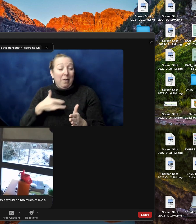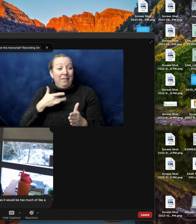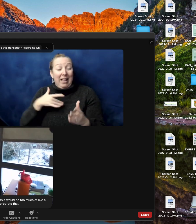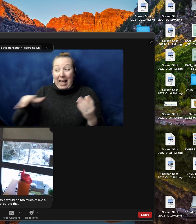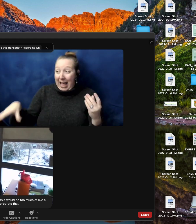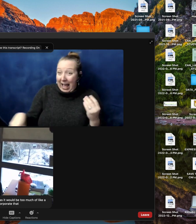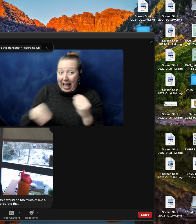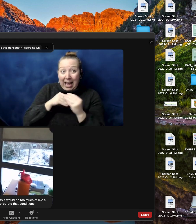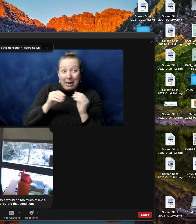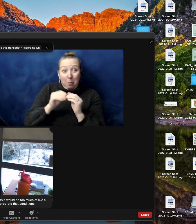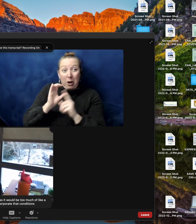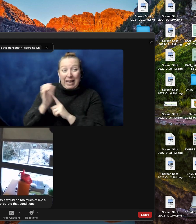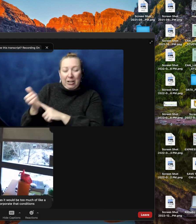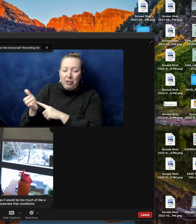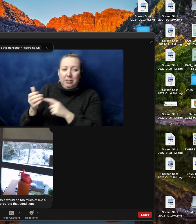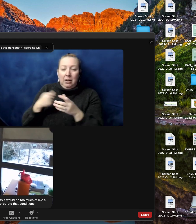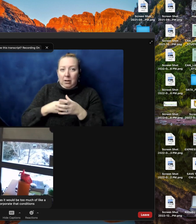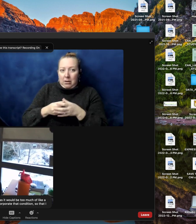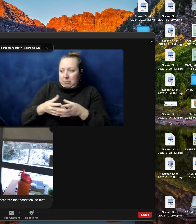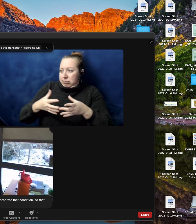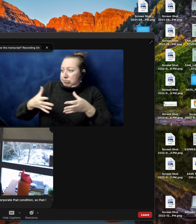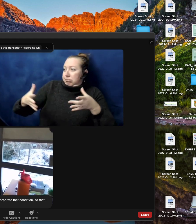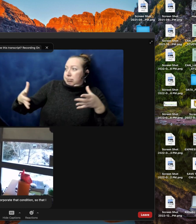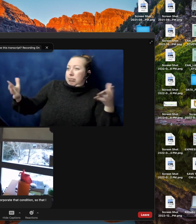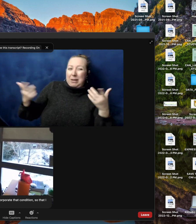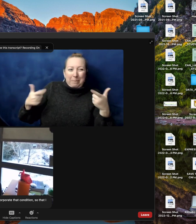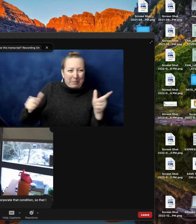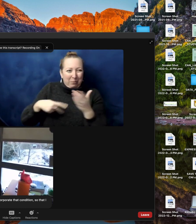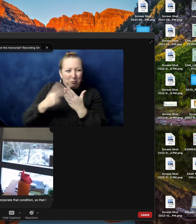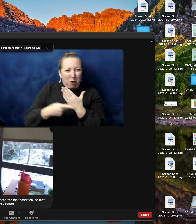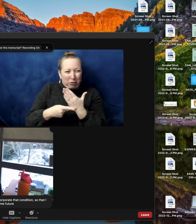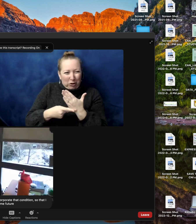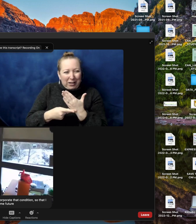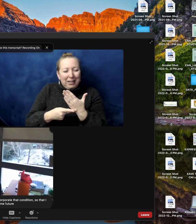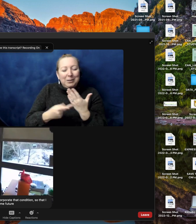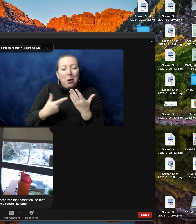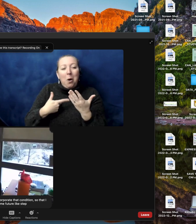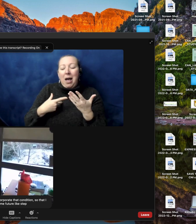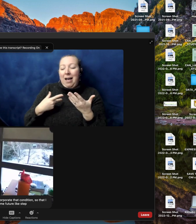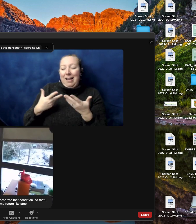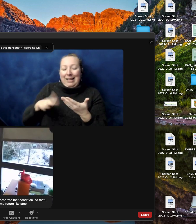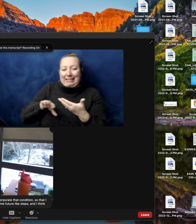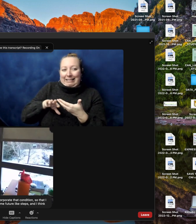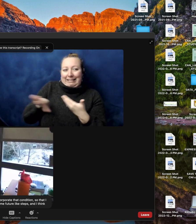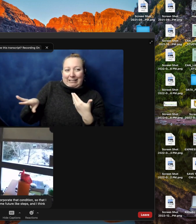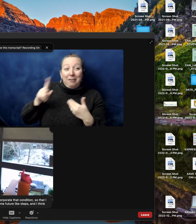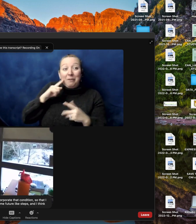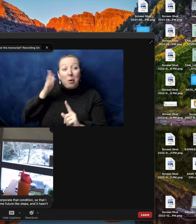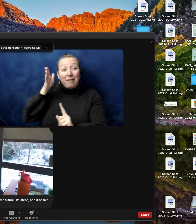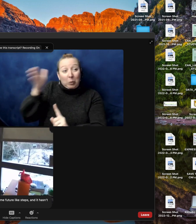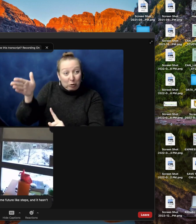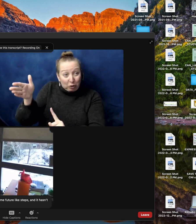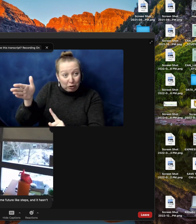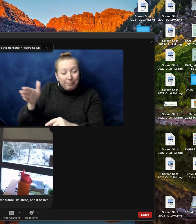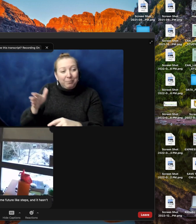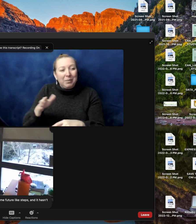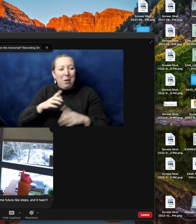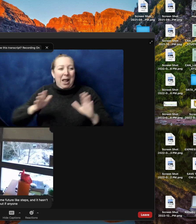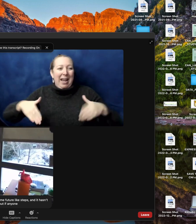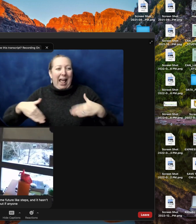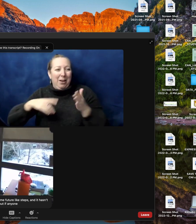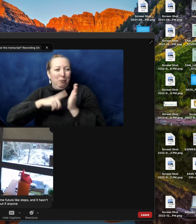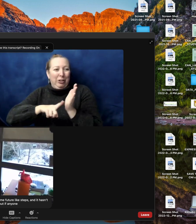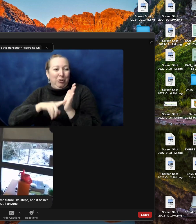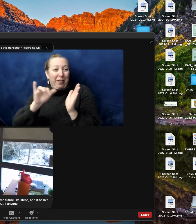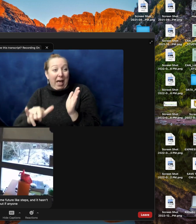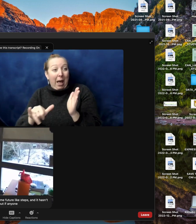condition. So that I kind of left for some future like steps, and it hasn't happened here. But if anyone follows up with